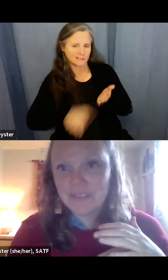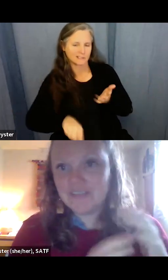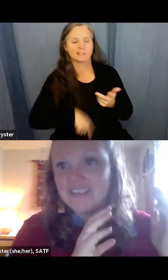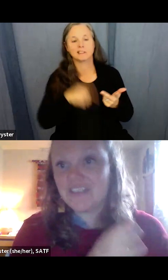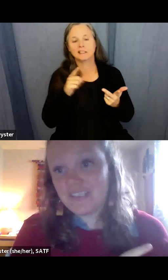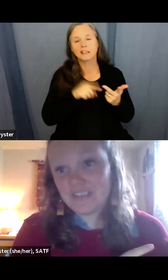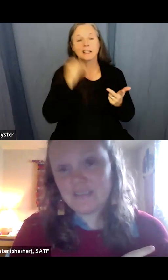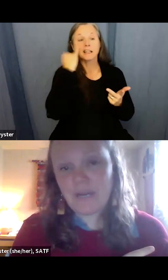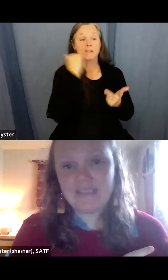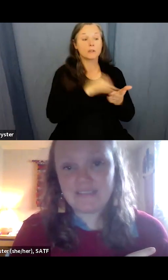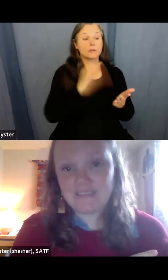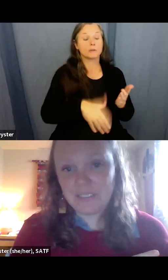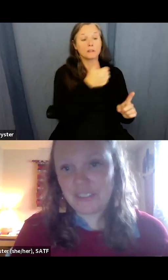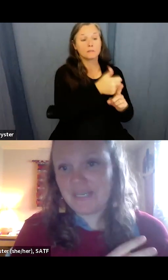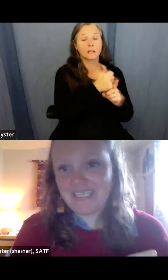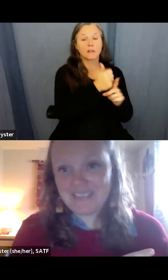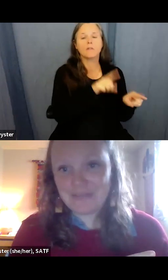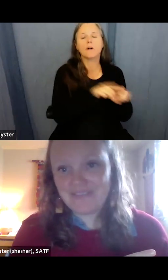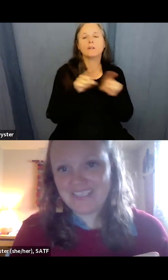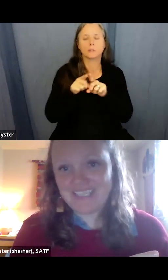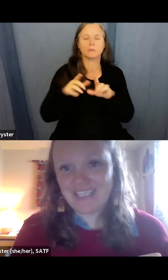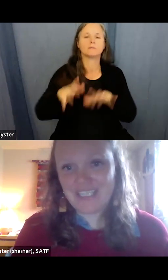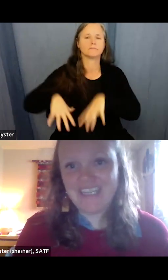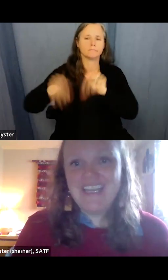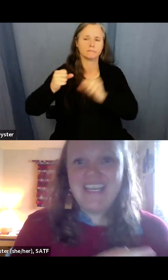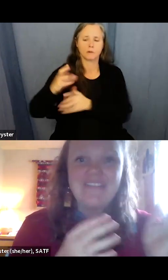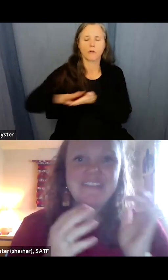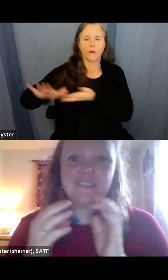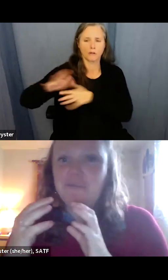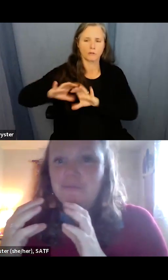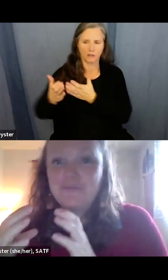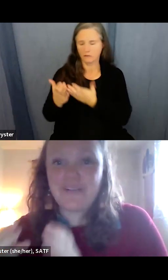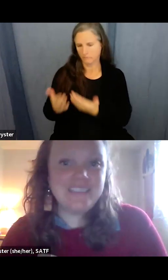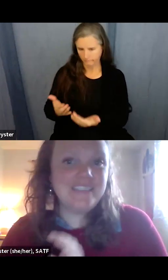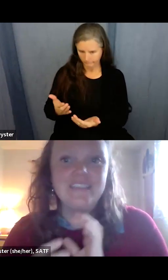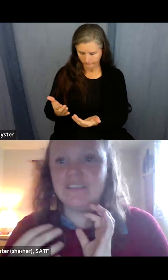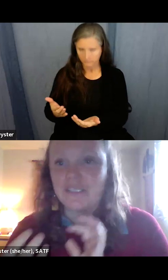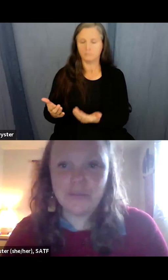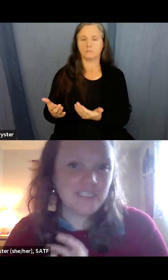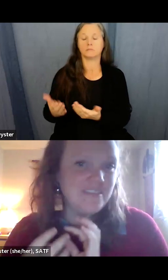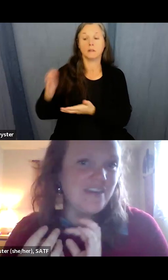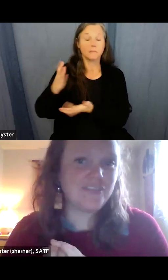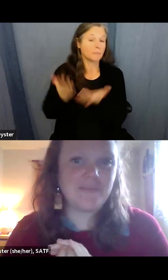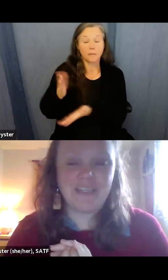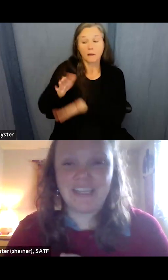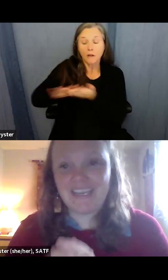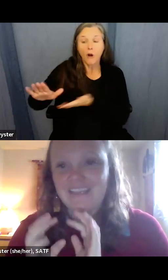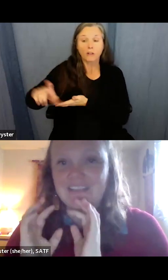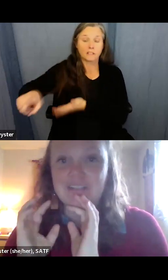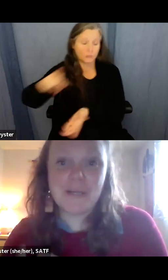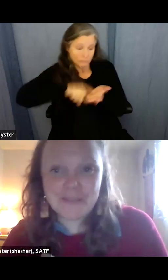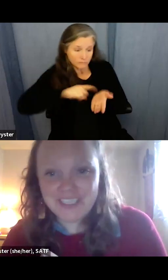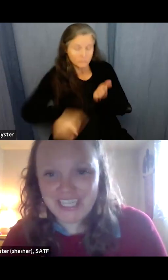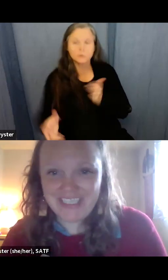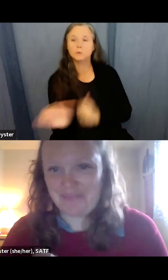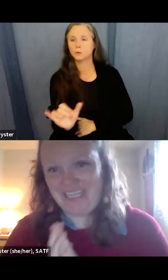staff member, the Teacher Standards and Practices Commission might need to do an investigation. If it's a school volunteer or coaching staff or something like that,